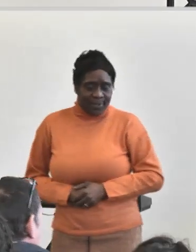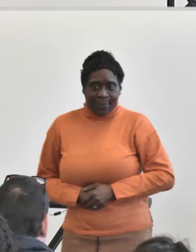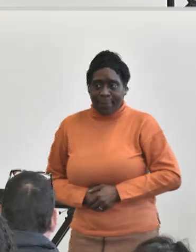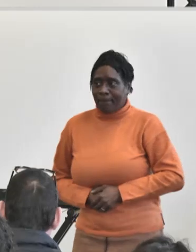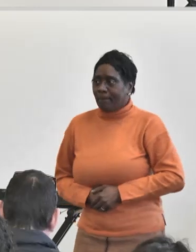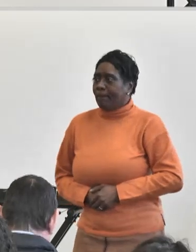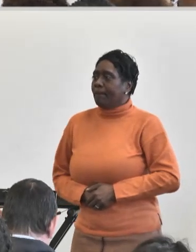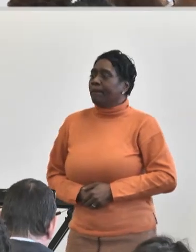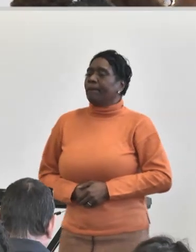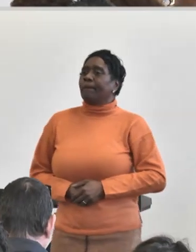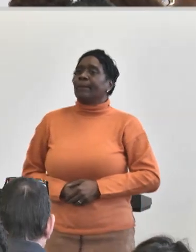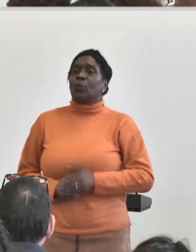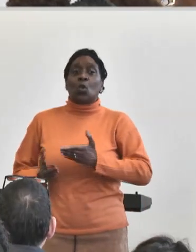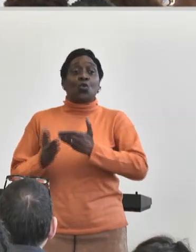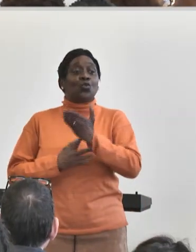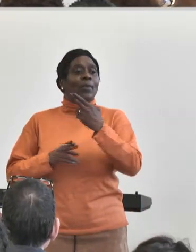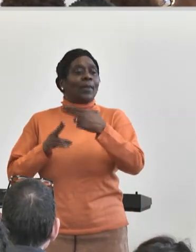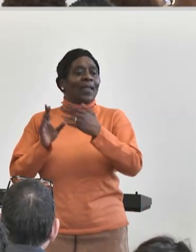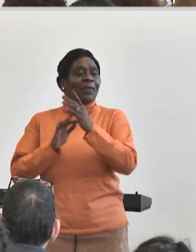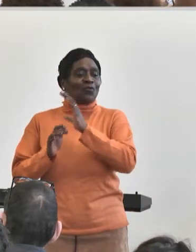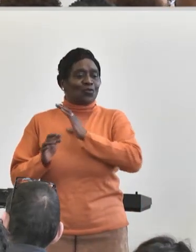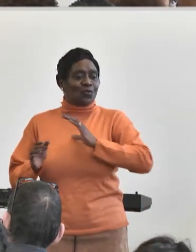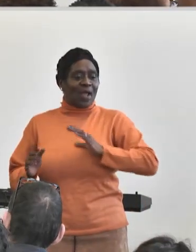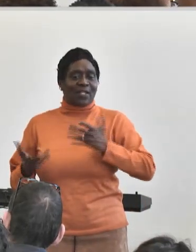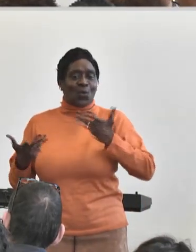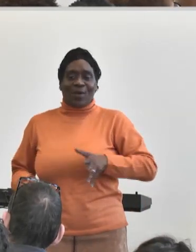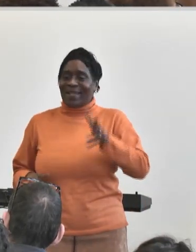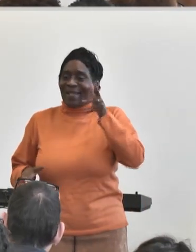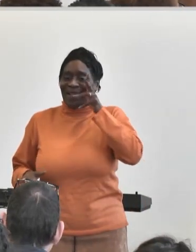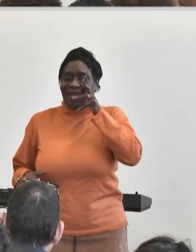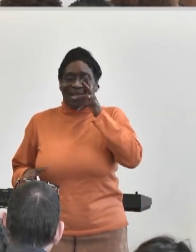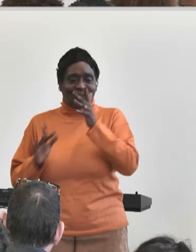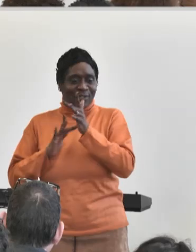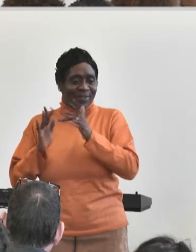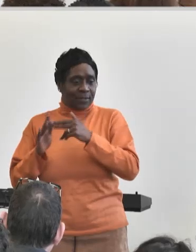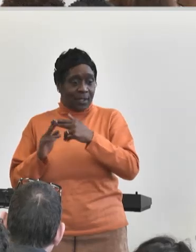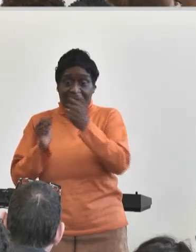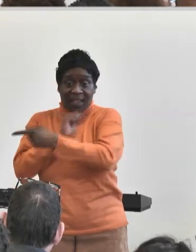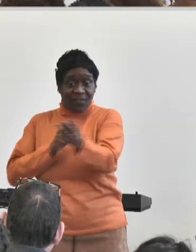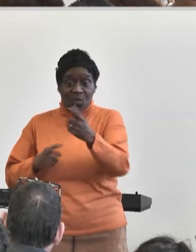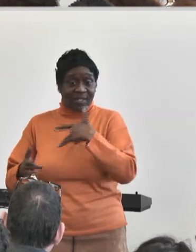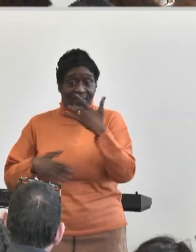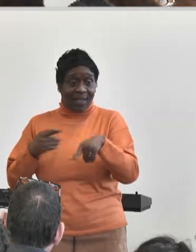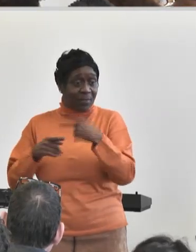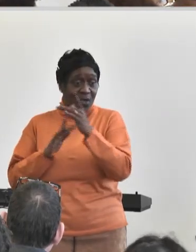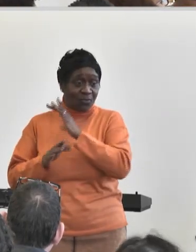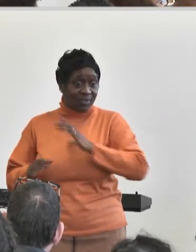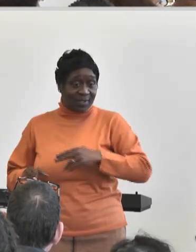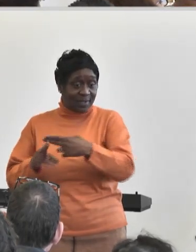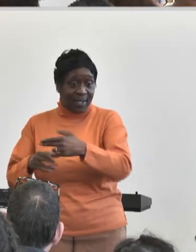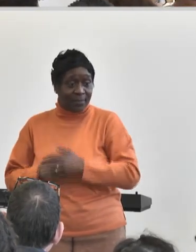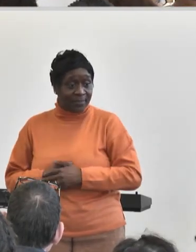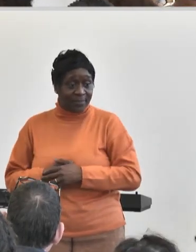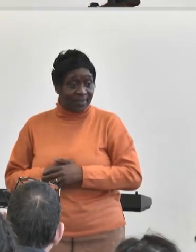está pasando through the name of Jesus. Por medio del nombre de Jesucristo. Not everybody's excited about a miracle. No todos emocionan